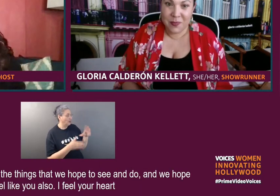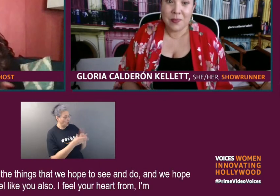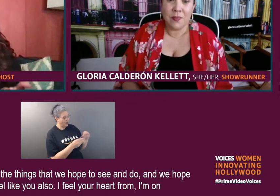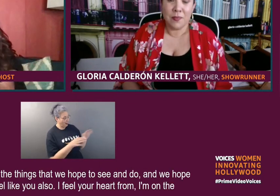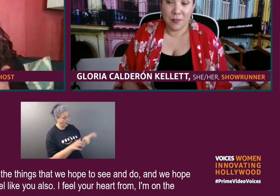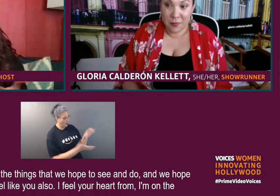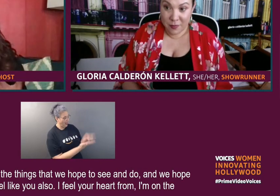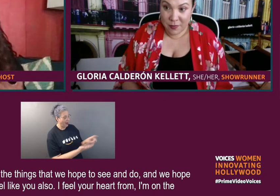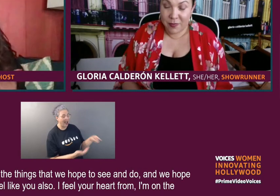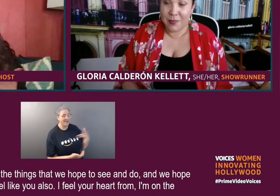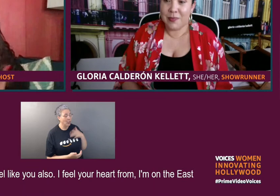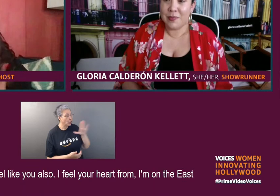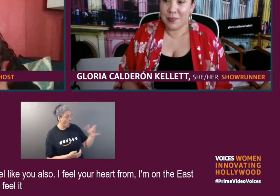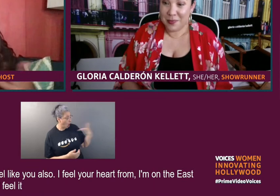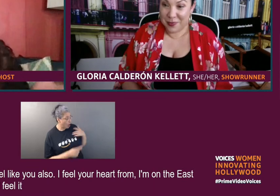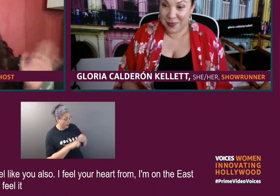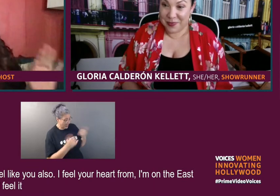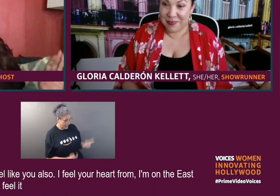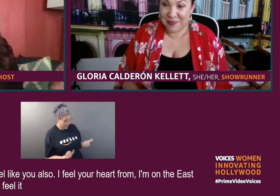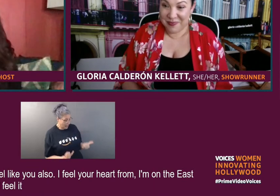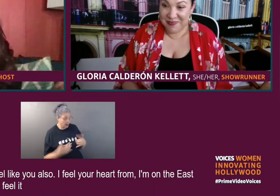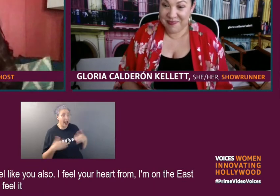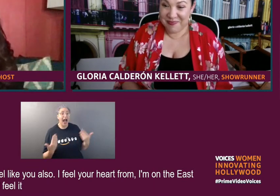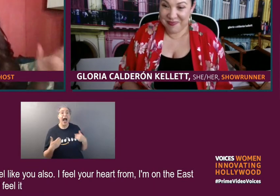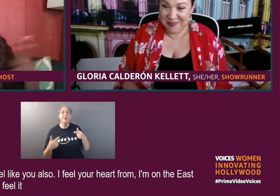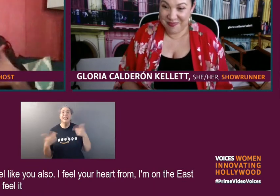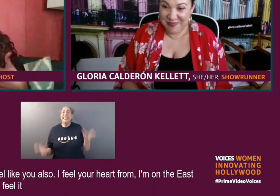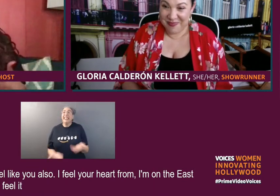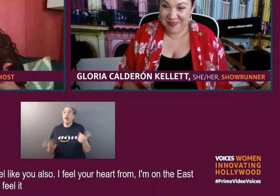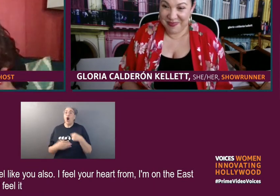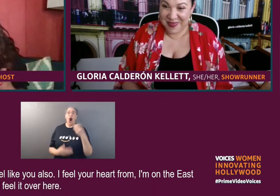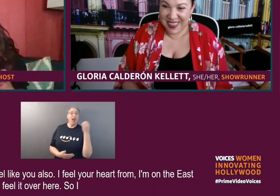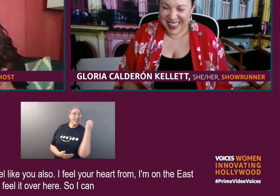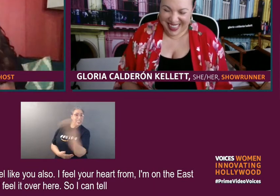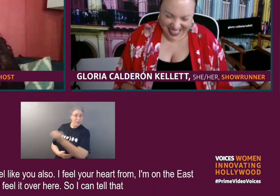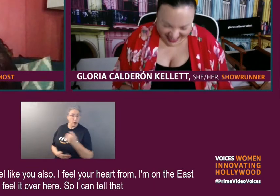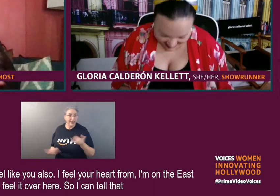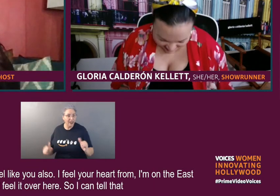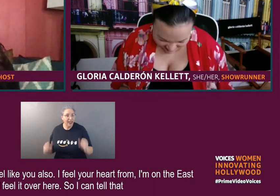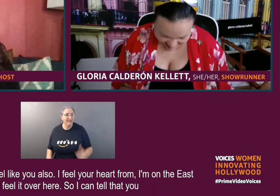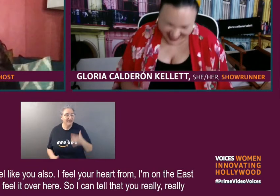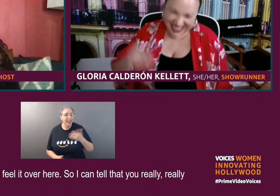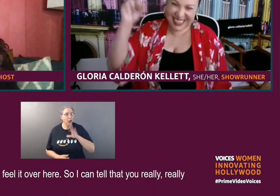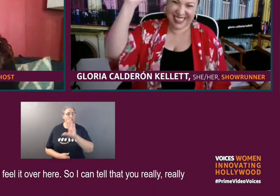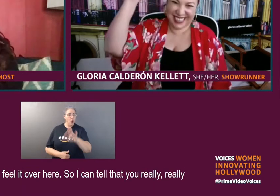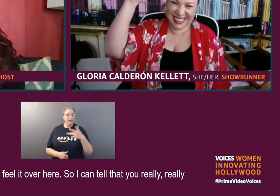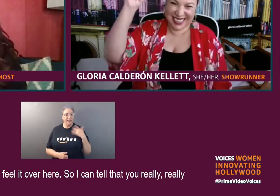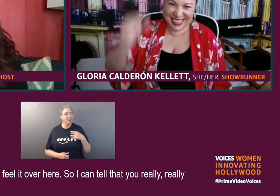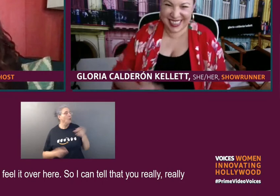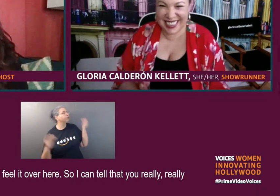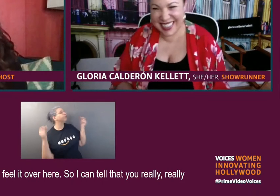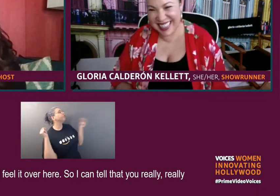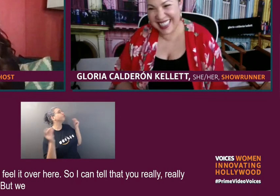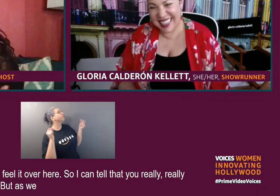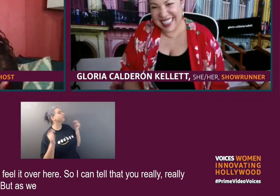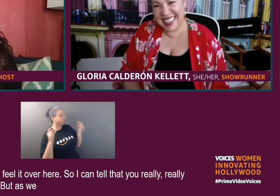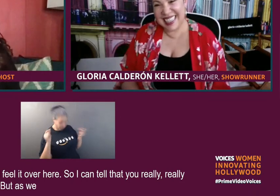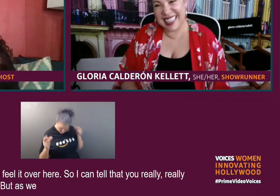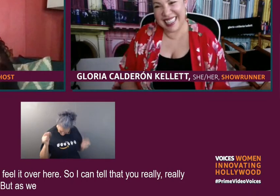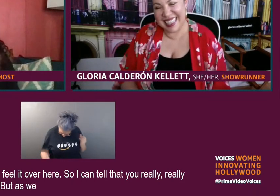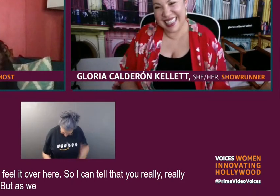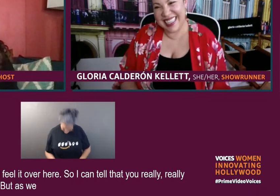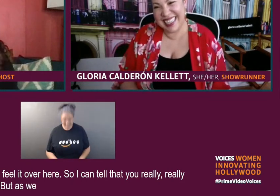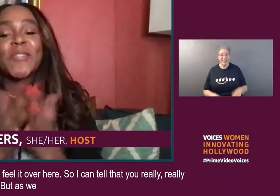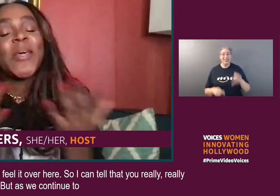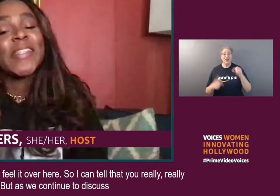like I feel your heart from, I'm on the East Coast today and I feel it over here. So I can tell that you really, really love what